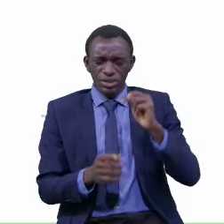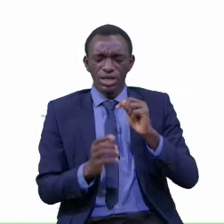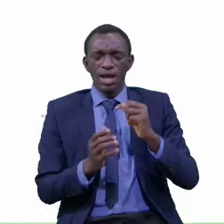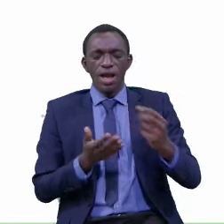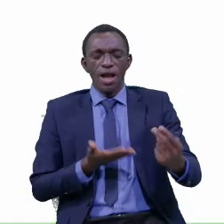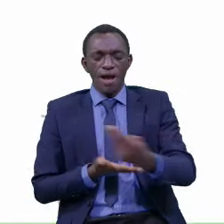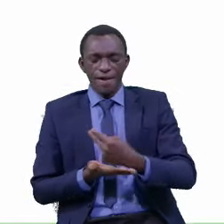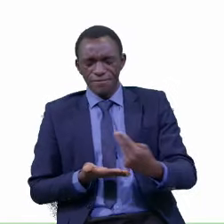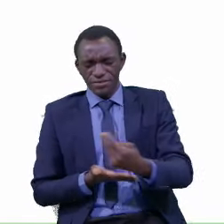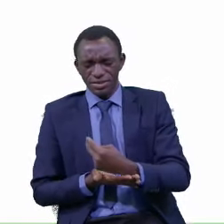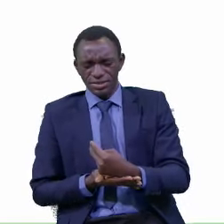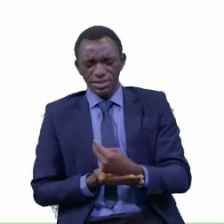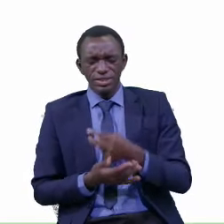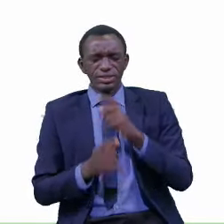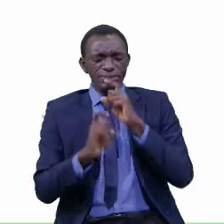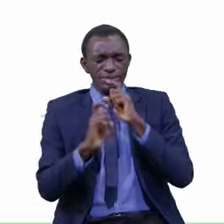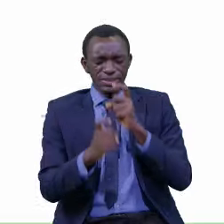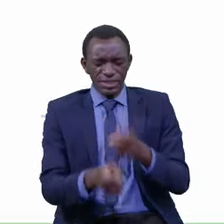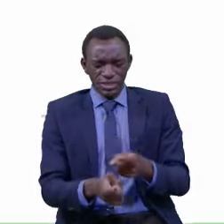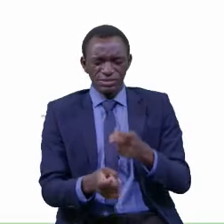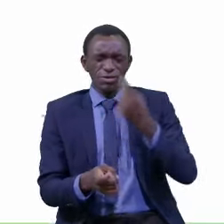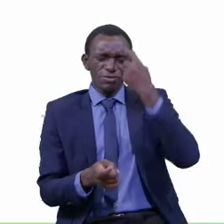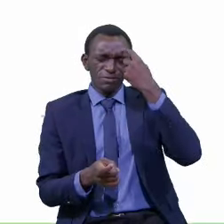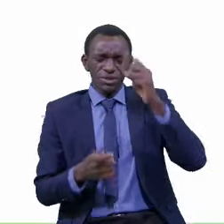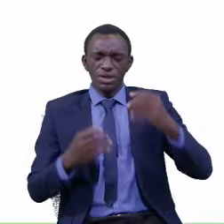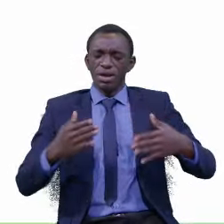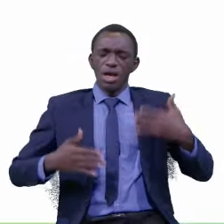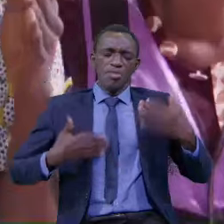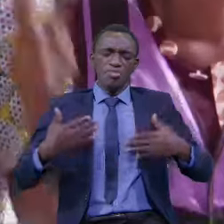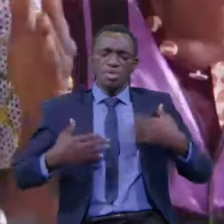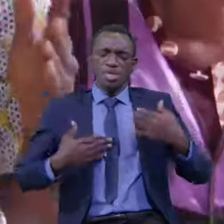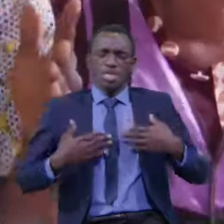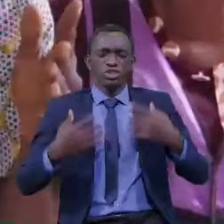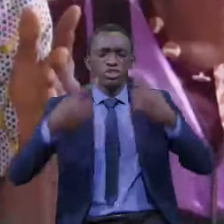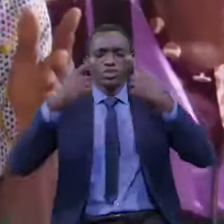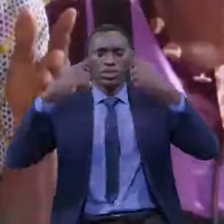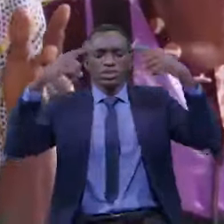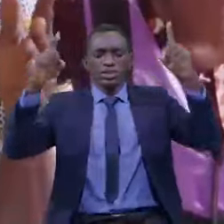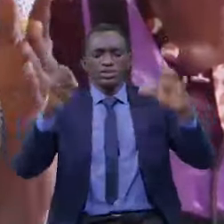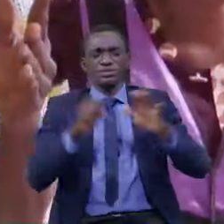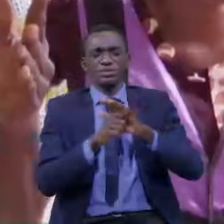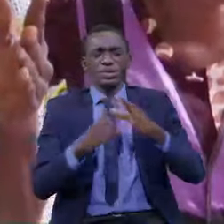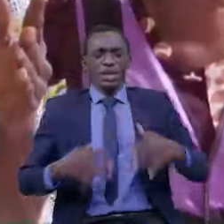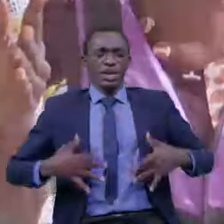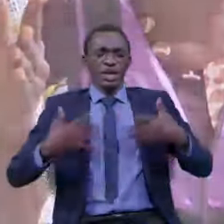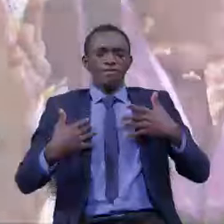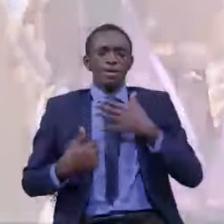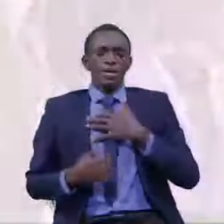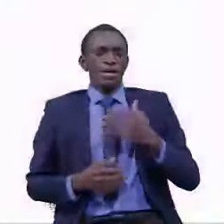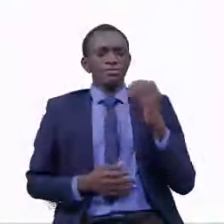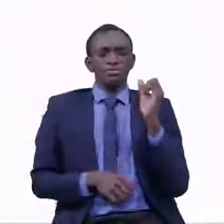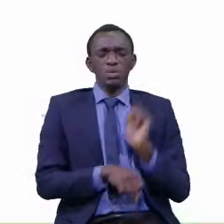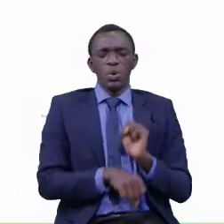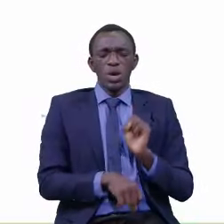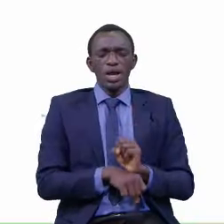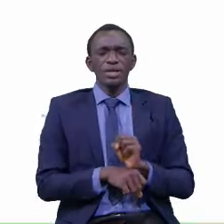and gifts for a happy, successful life and ministry. Grant to